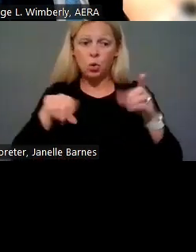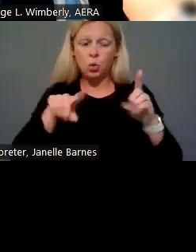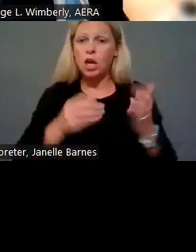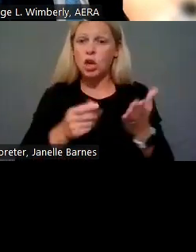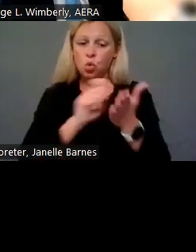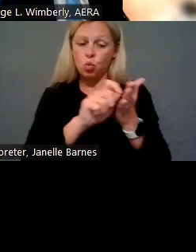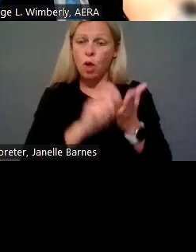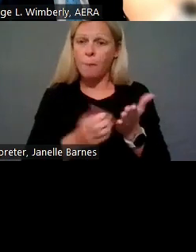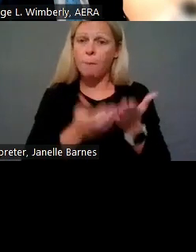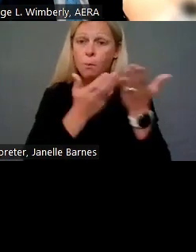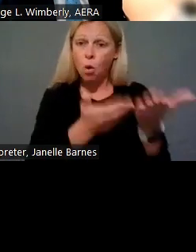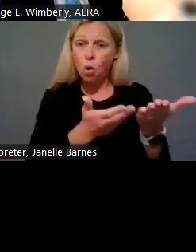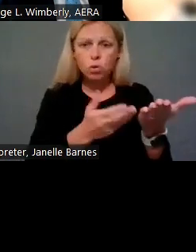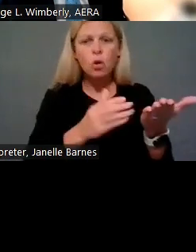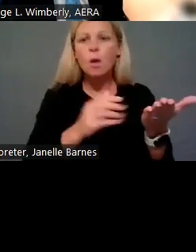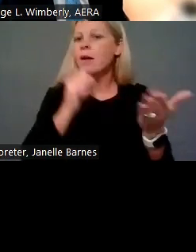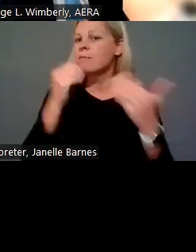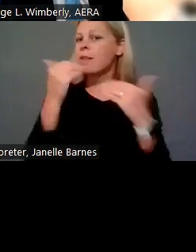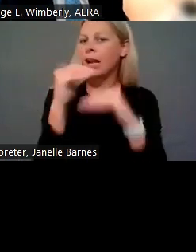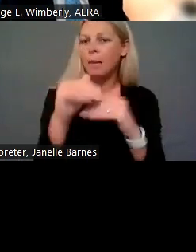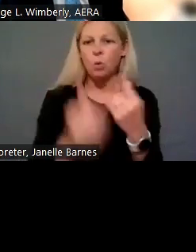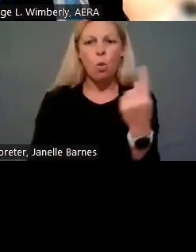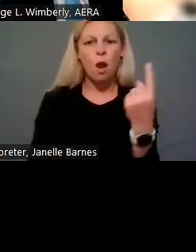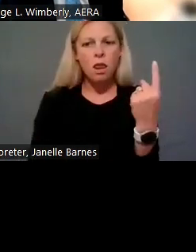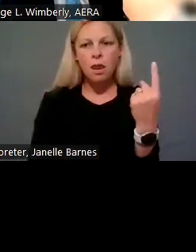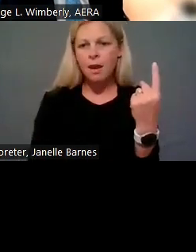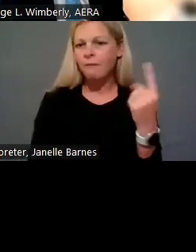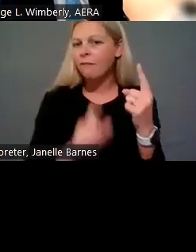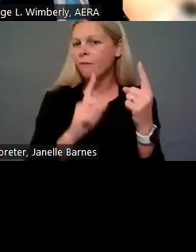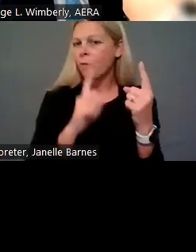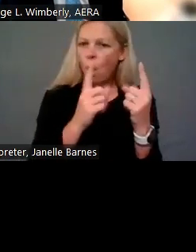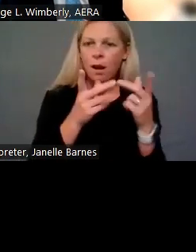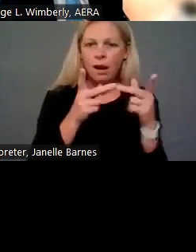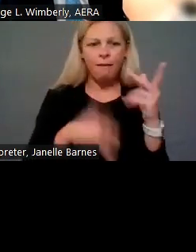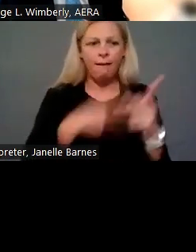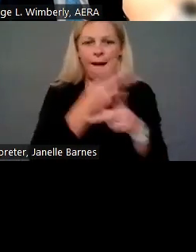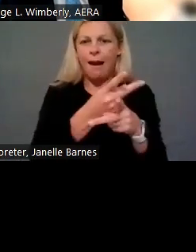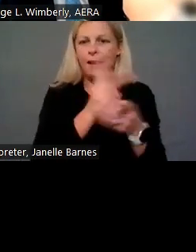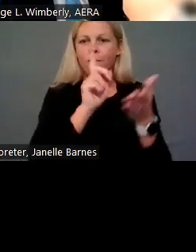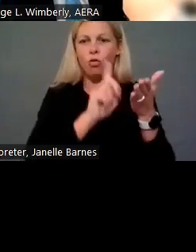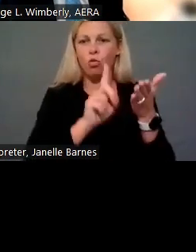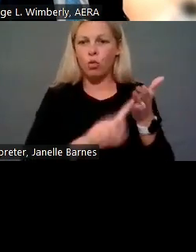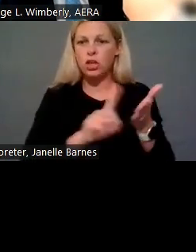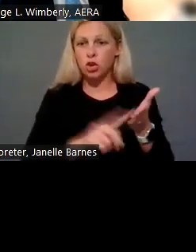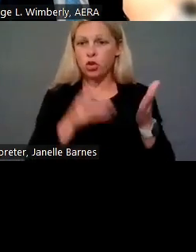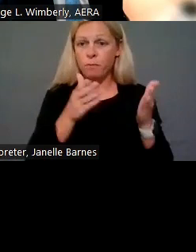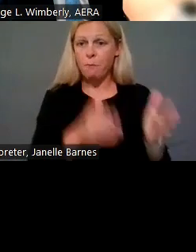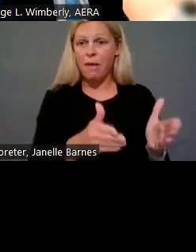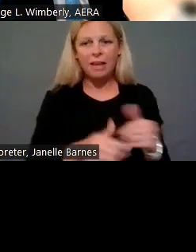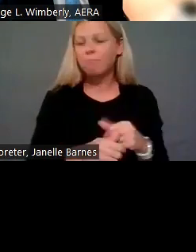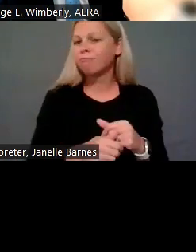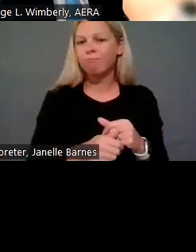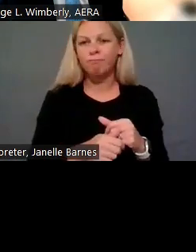but it is not limited to one form of a research method. Just again, quite